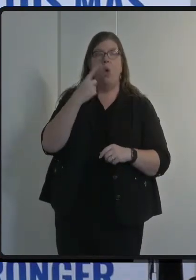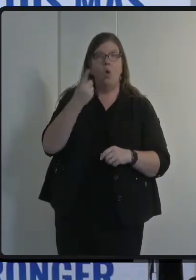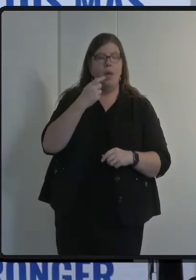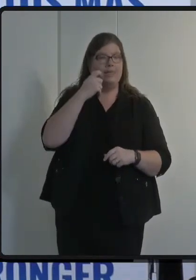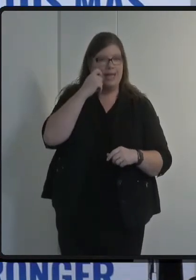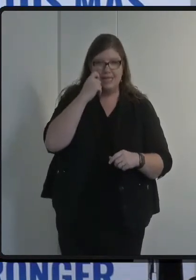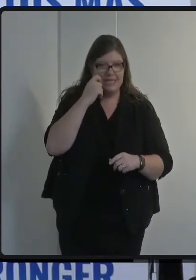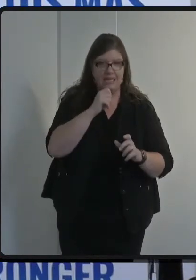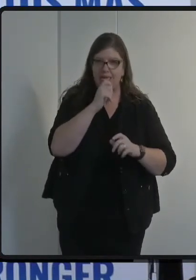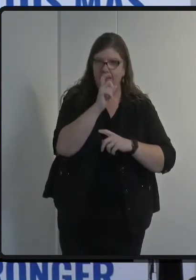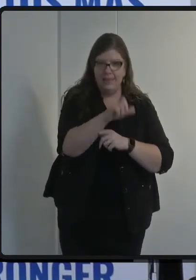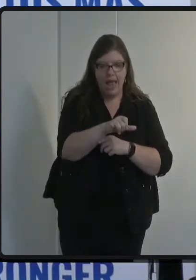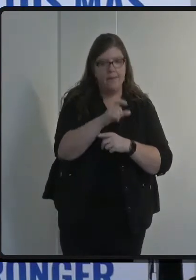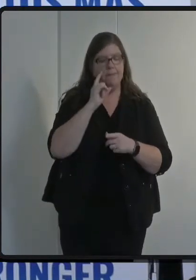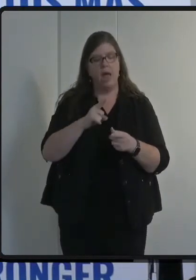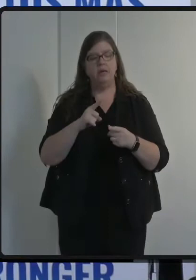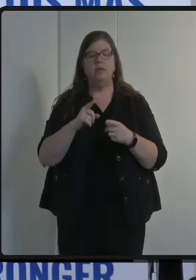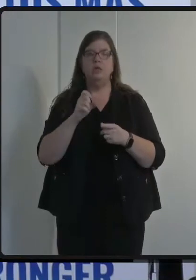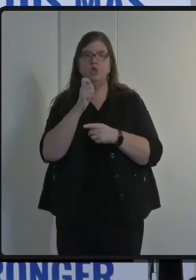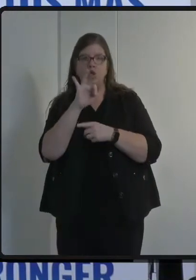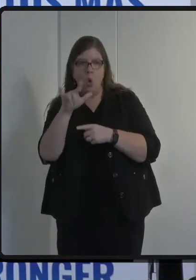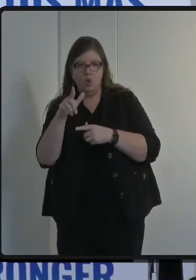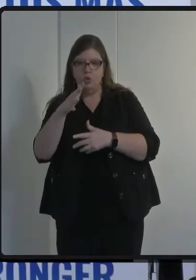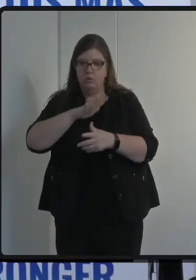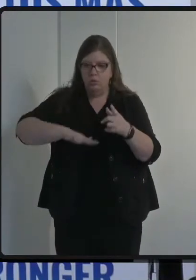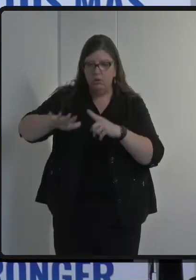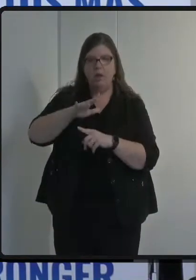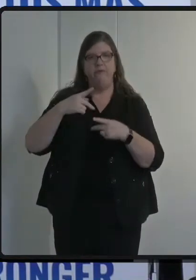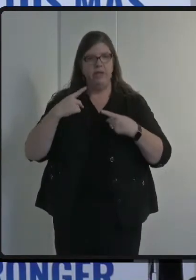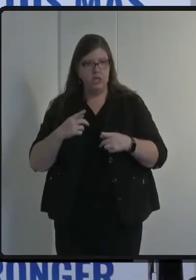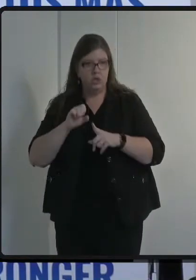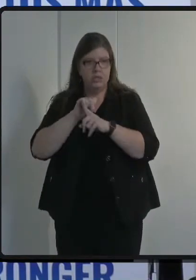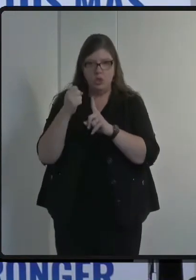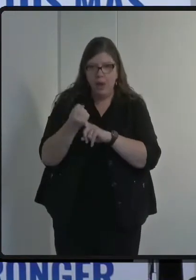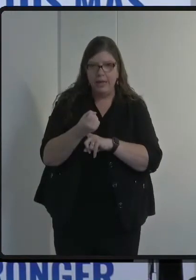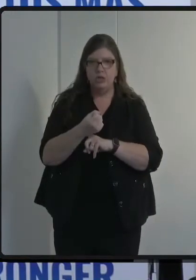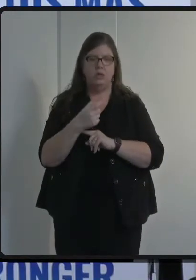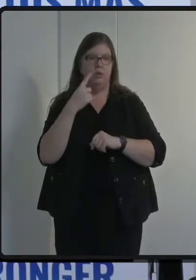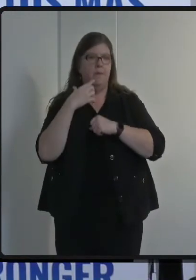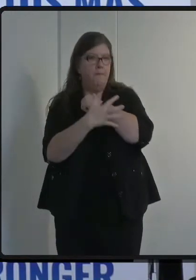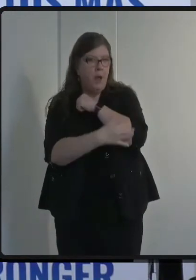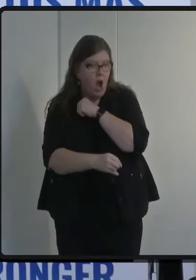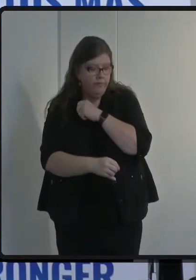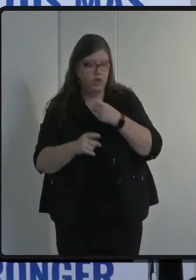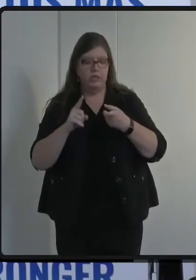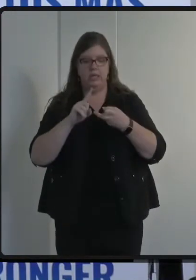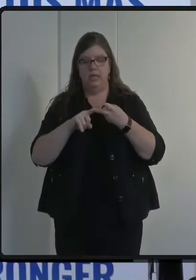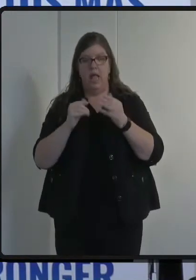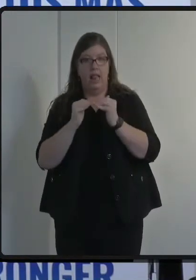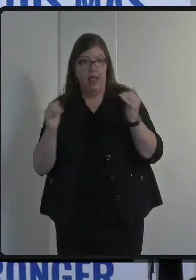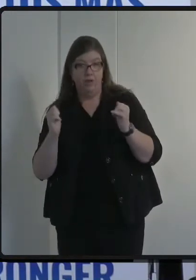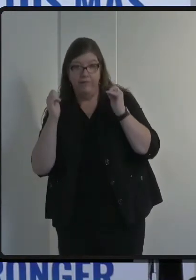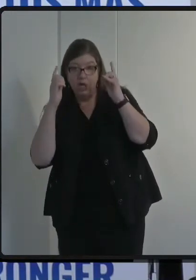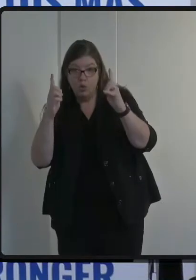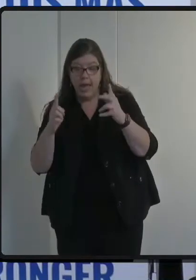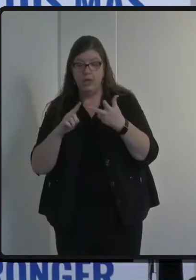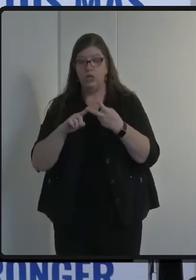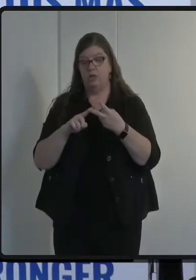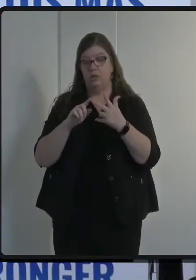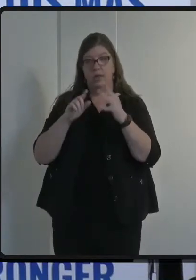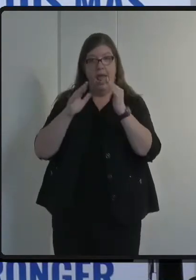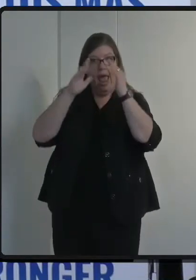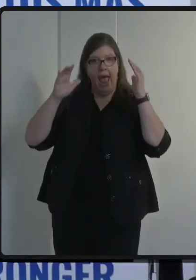rather social conditions, physical conditions, such as poverty, such as level of education,